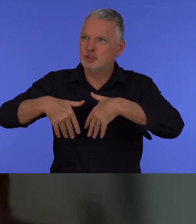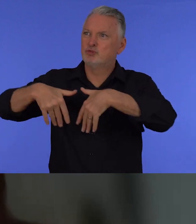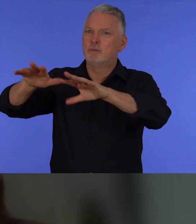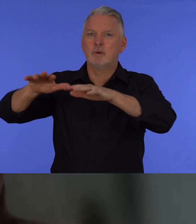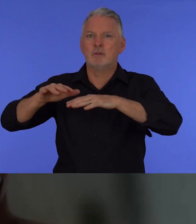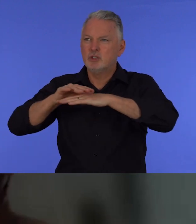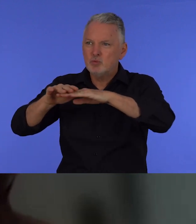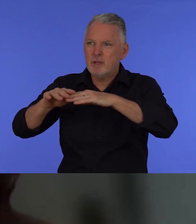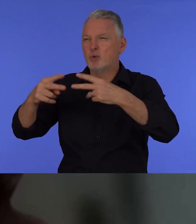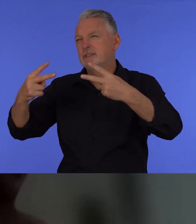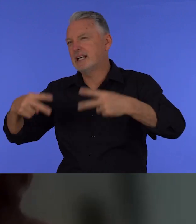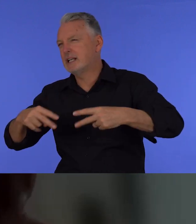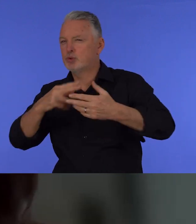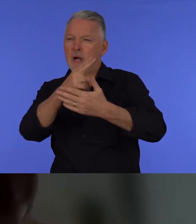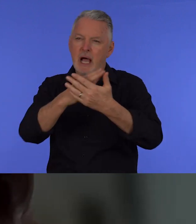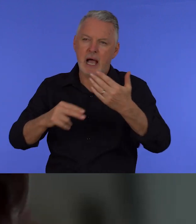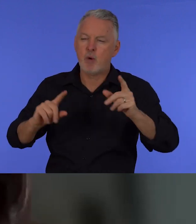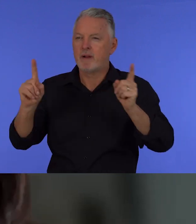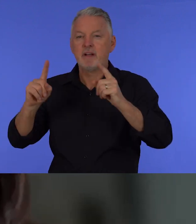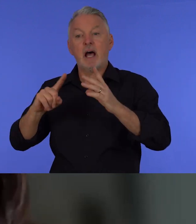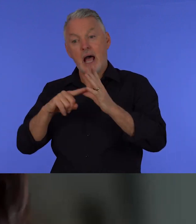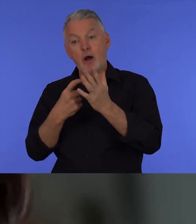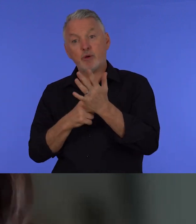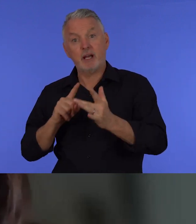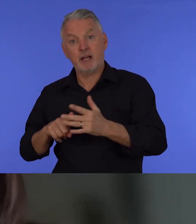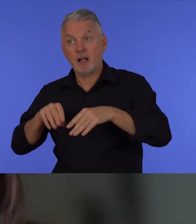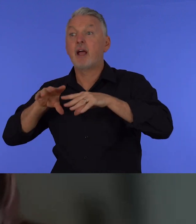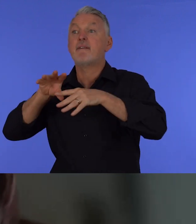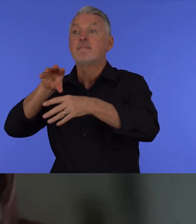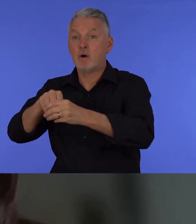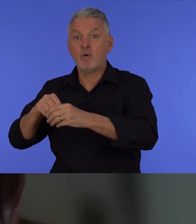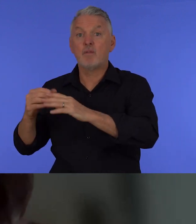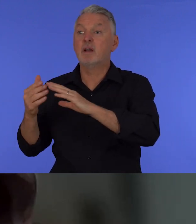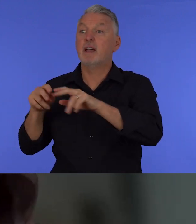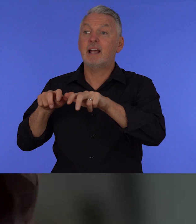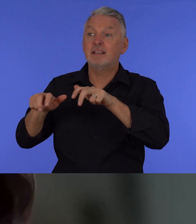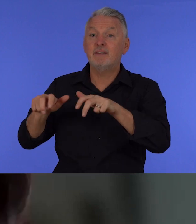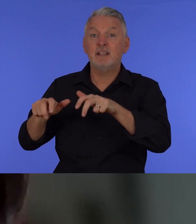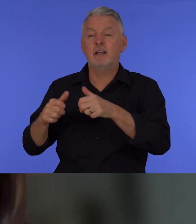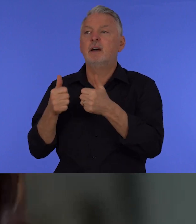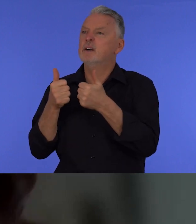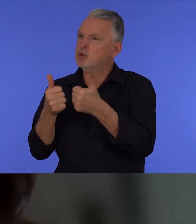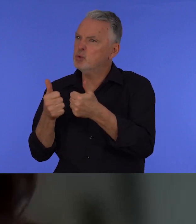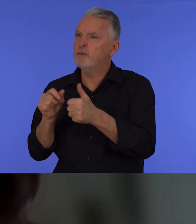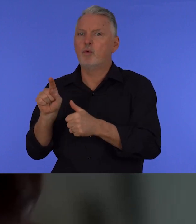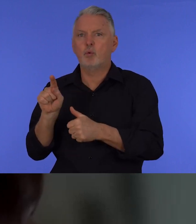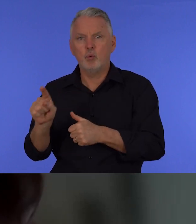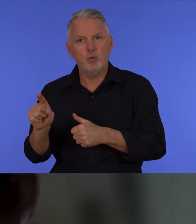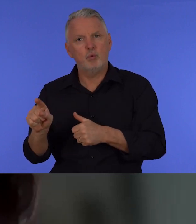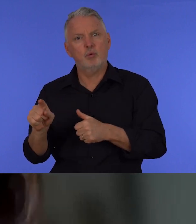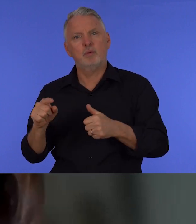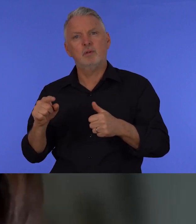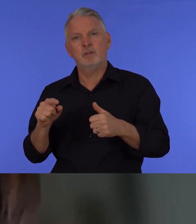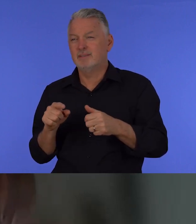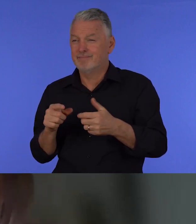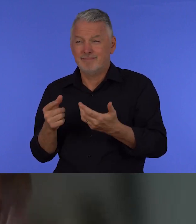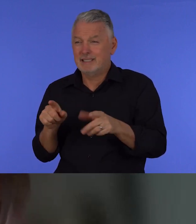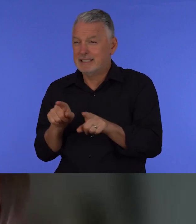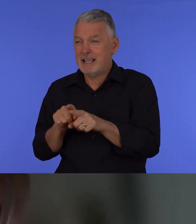half as well. I don't know if, all parents struggle with this sort of screen time. So getting Ariana out and doing activities